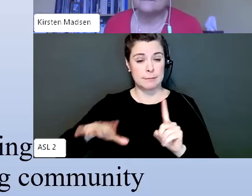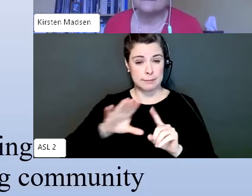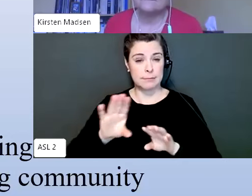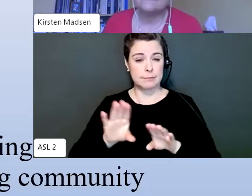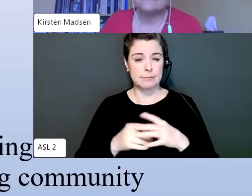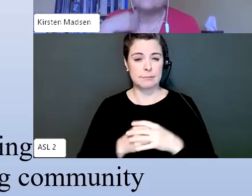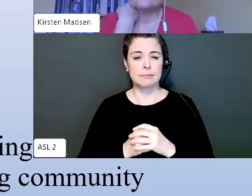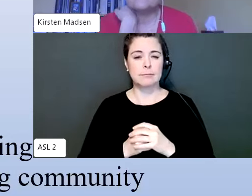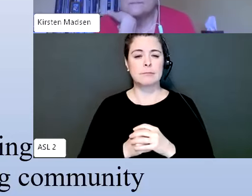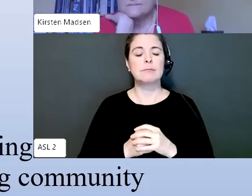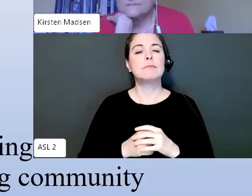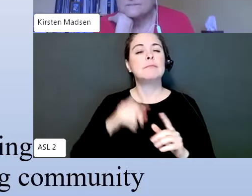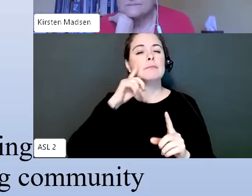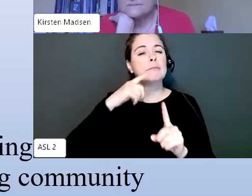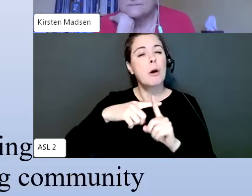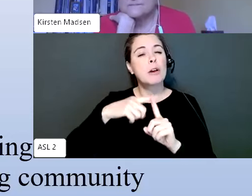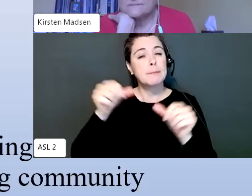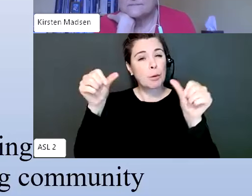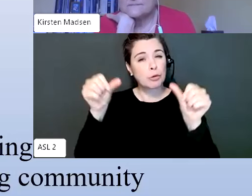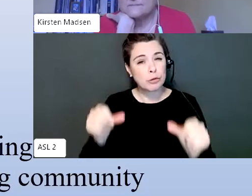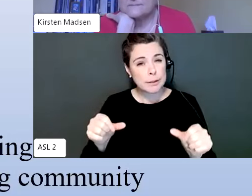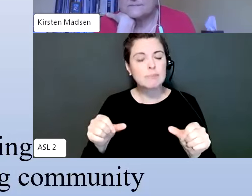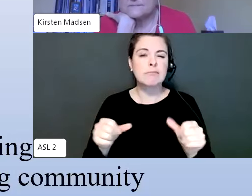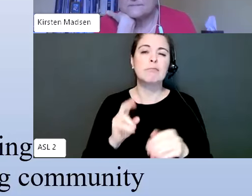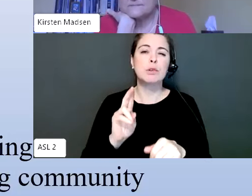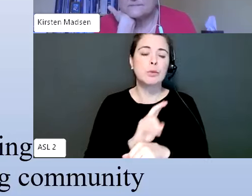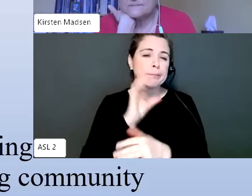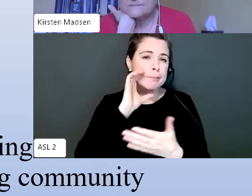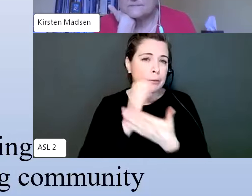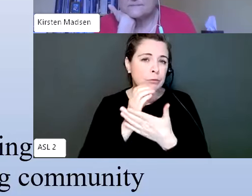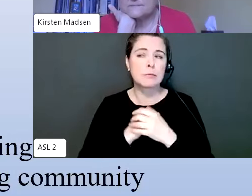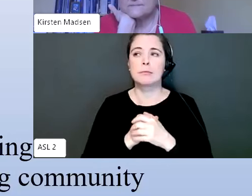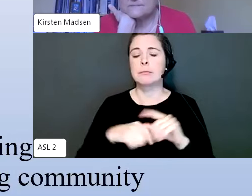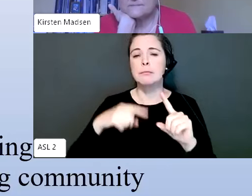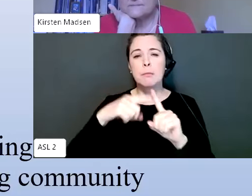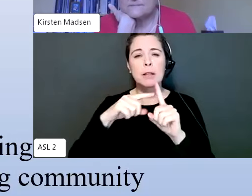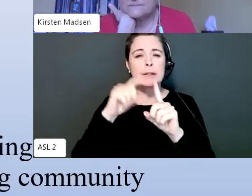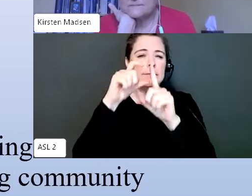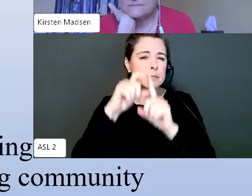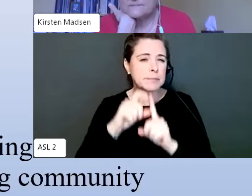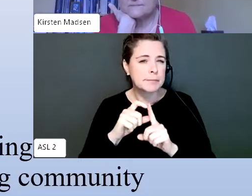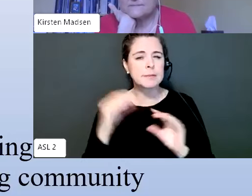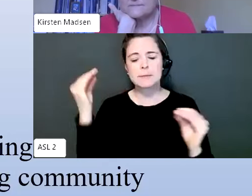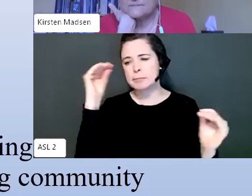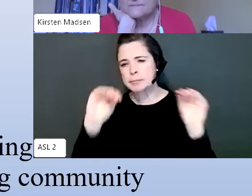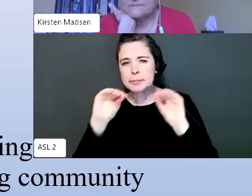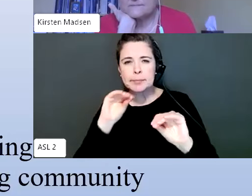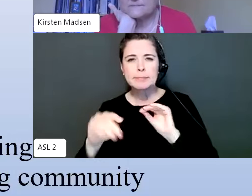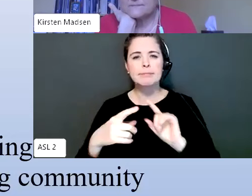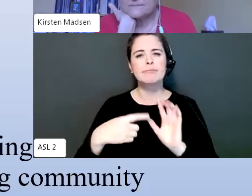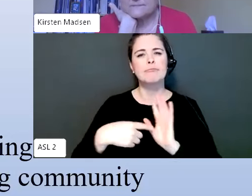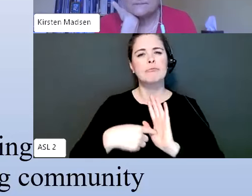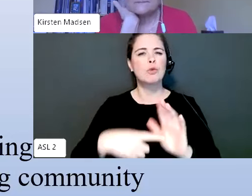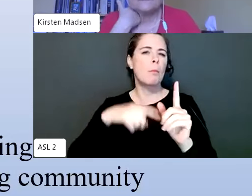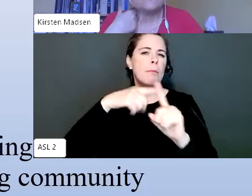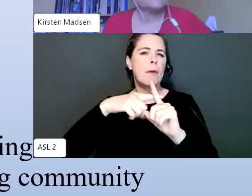crafting activity that uses imagery and positive verbiage to visually illustrate positive messaging on posters created